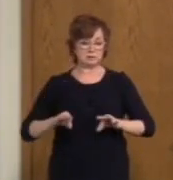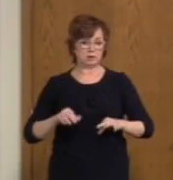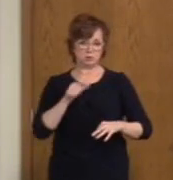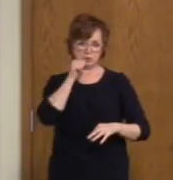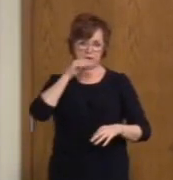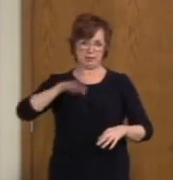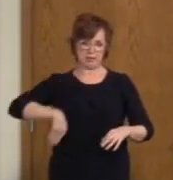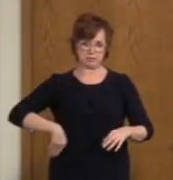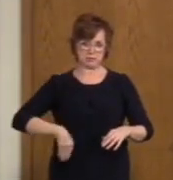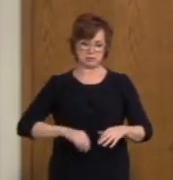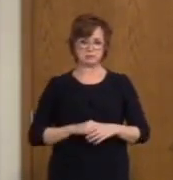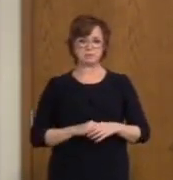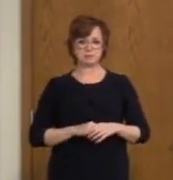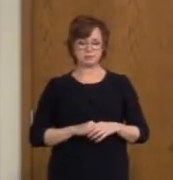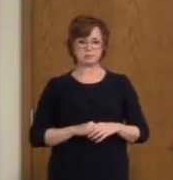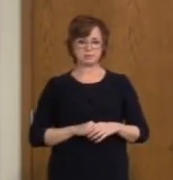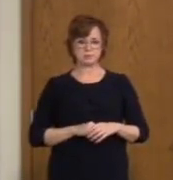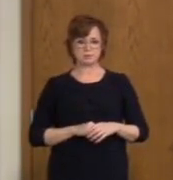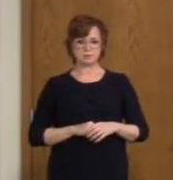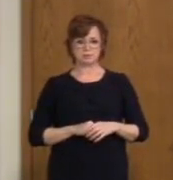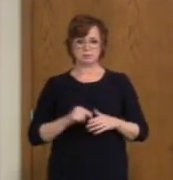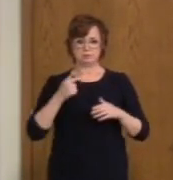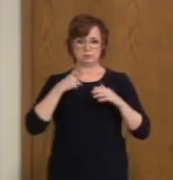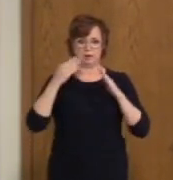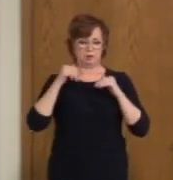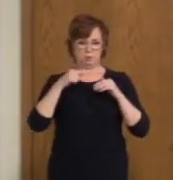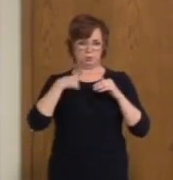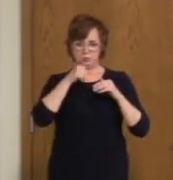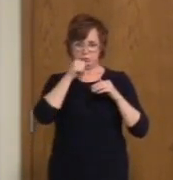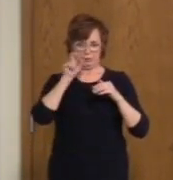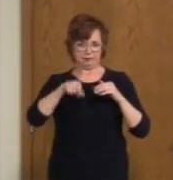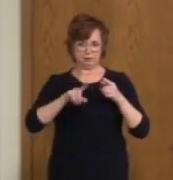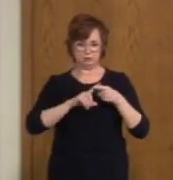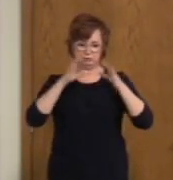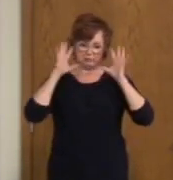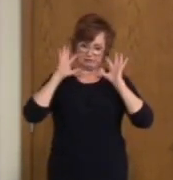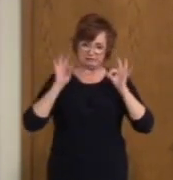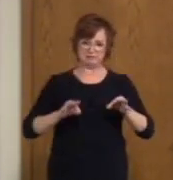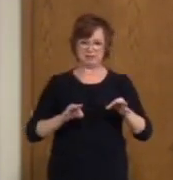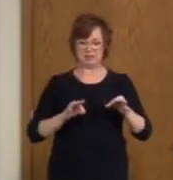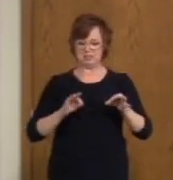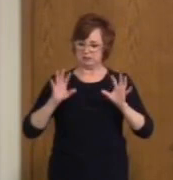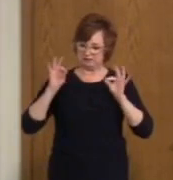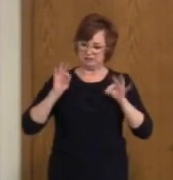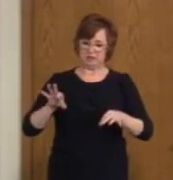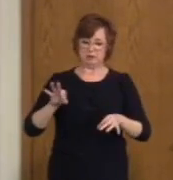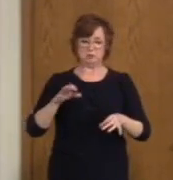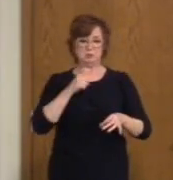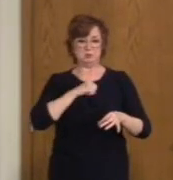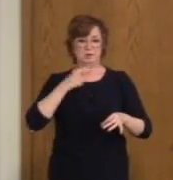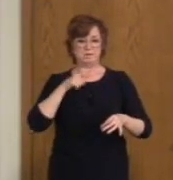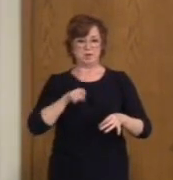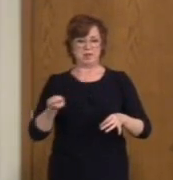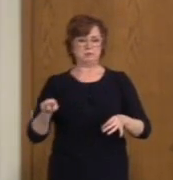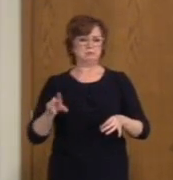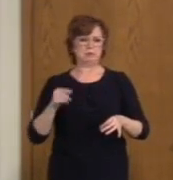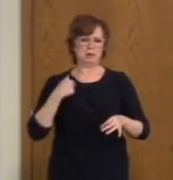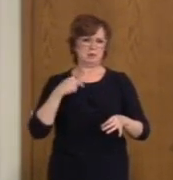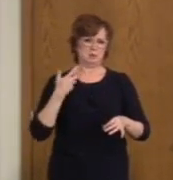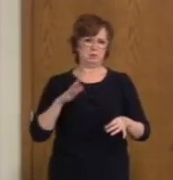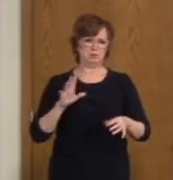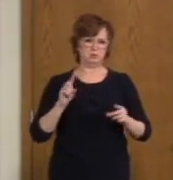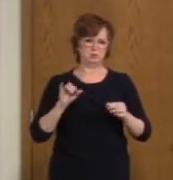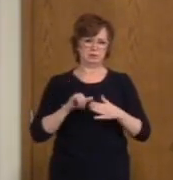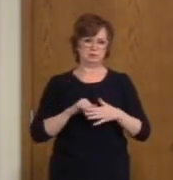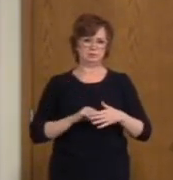hope, I'll be very clear, it's my hope that we don't get to that decision point. It's my hope as we have continued access to vaccines in our communities that we